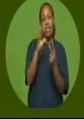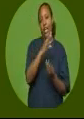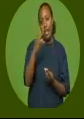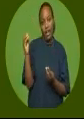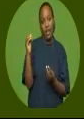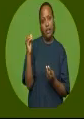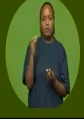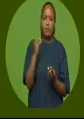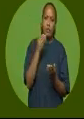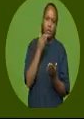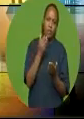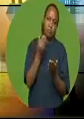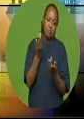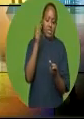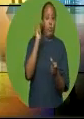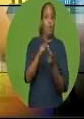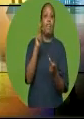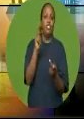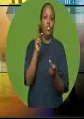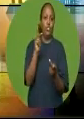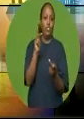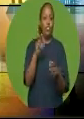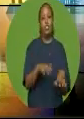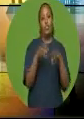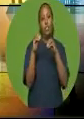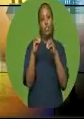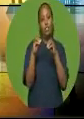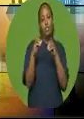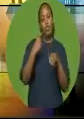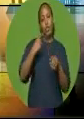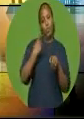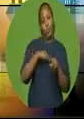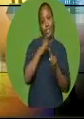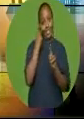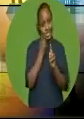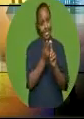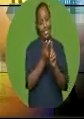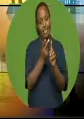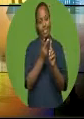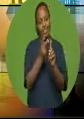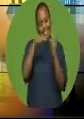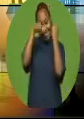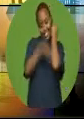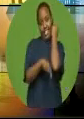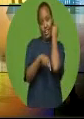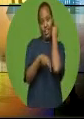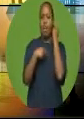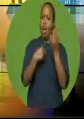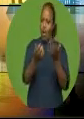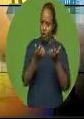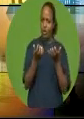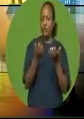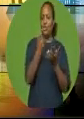and optimization. Students, before we see the features in detail,